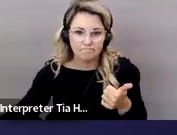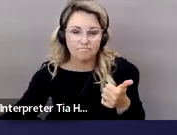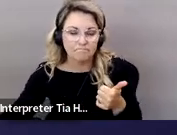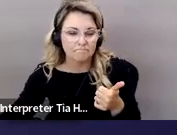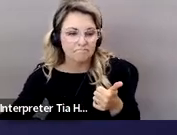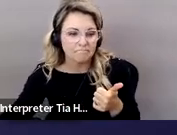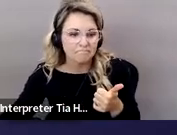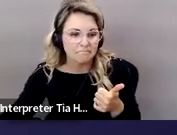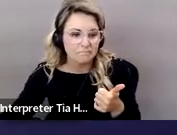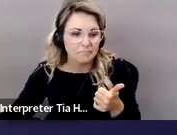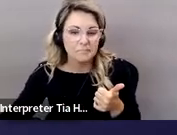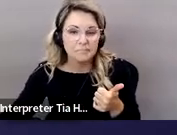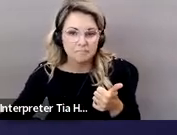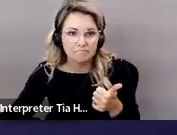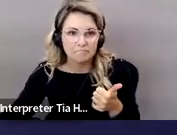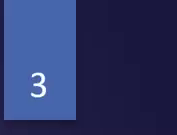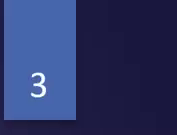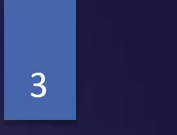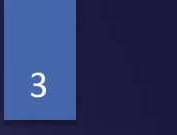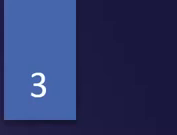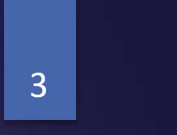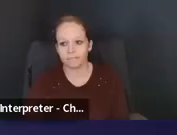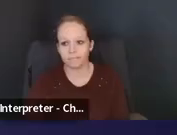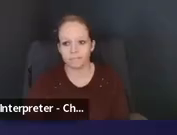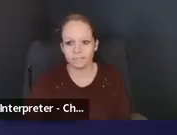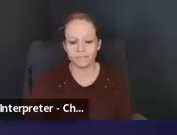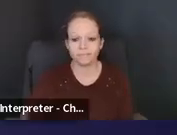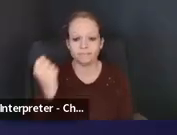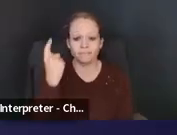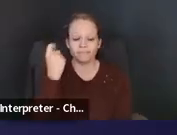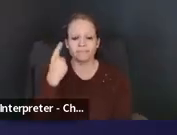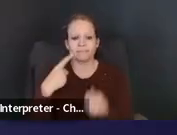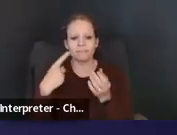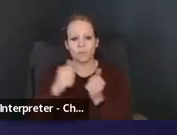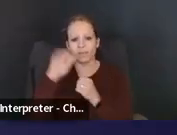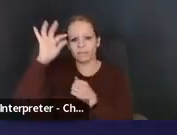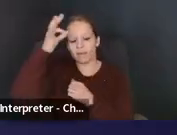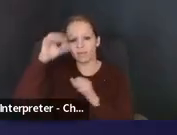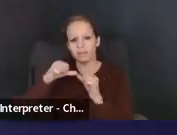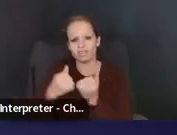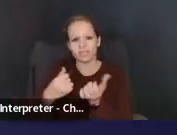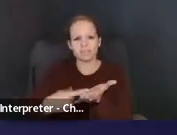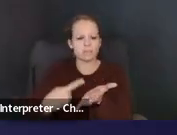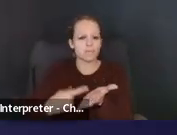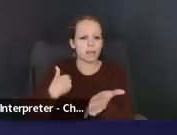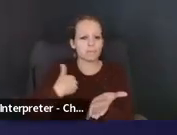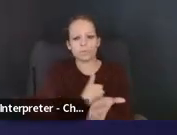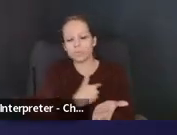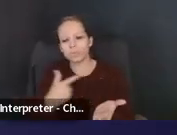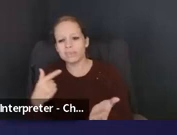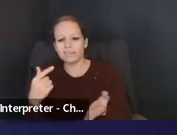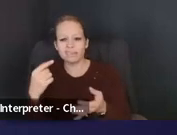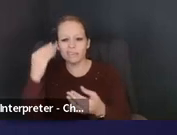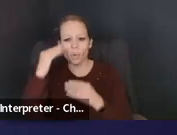I think, again, federal agencies, you know, occasionally we get some conversation around CDC grants and